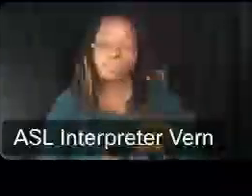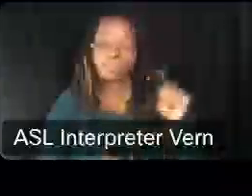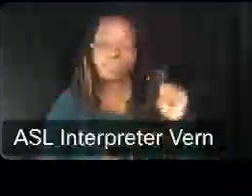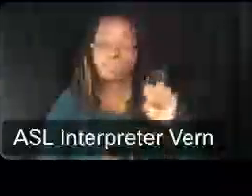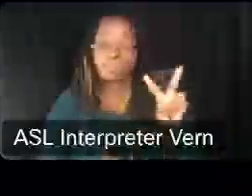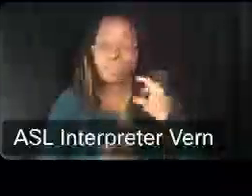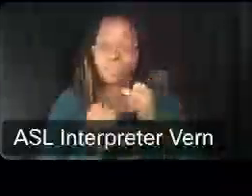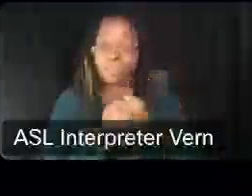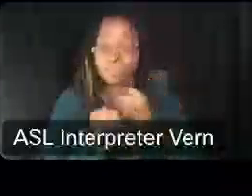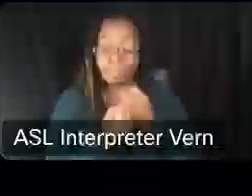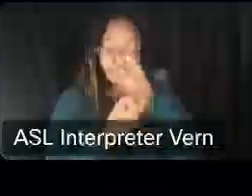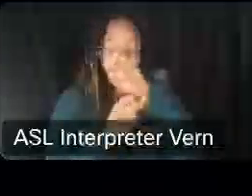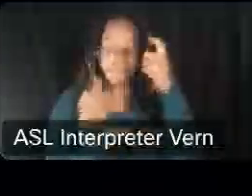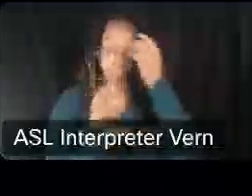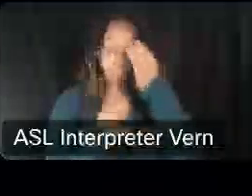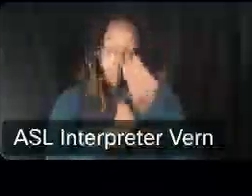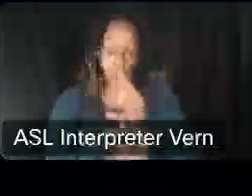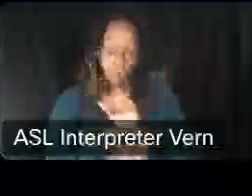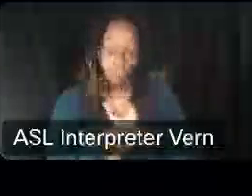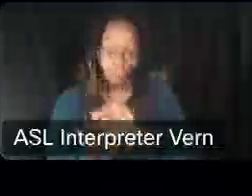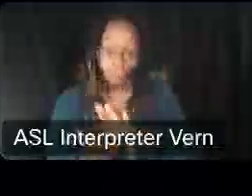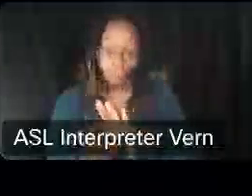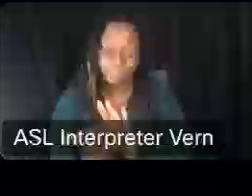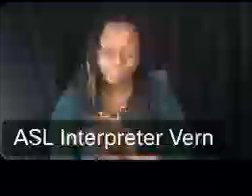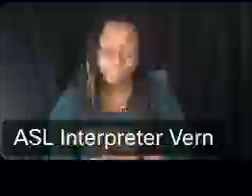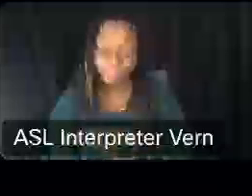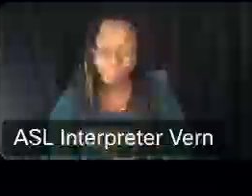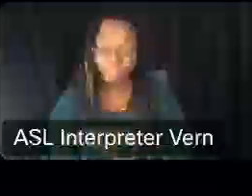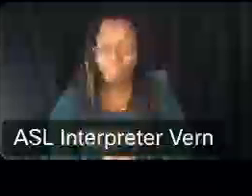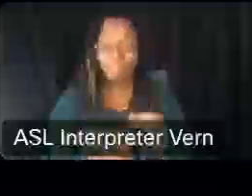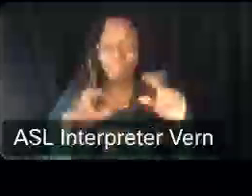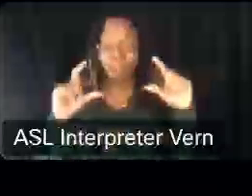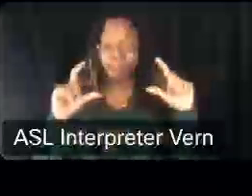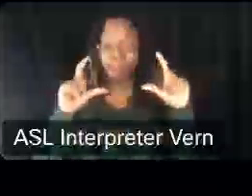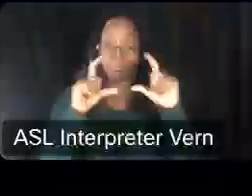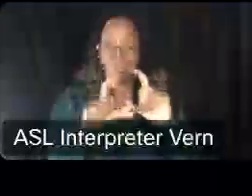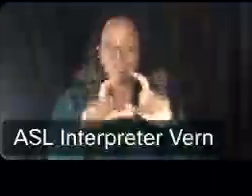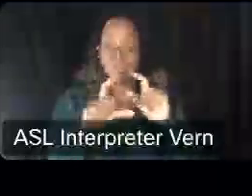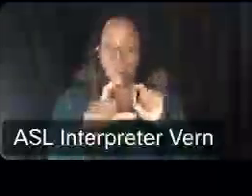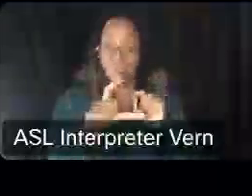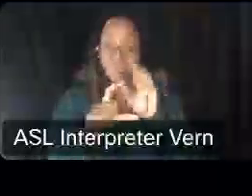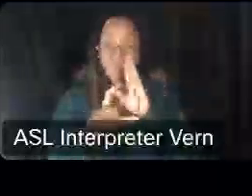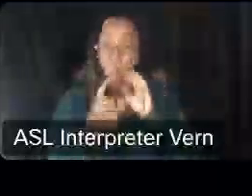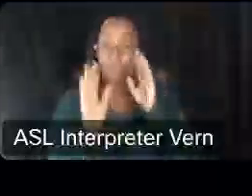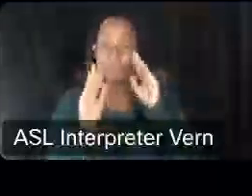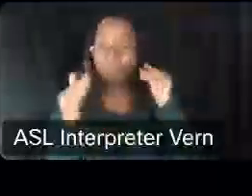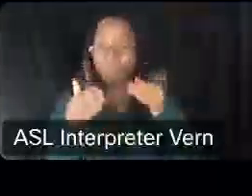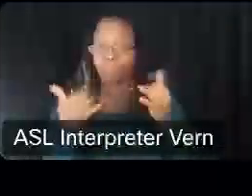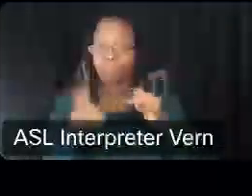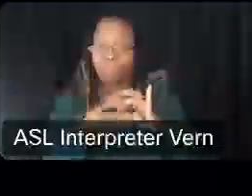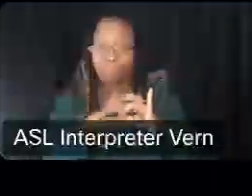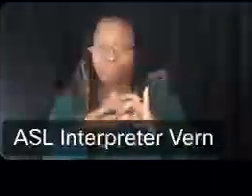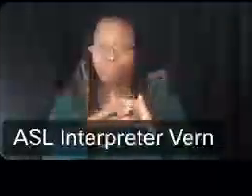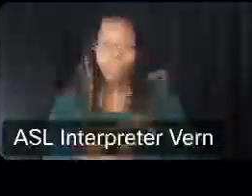trauma-informed approach. And the inner circle has a focus on relationship and connection. And